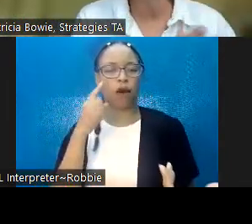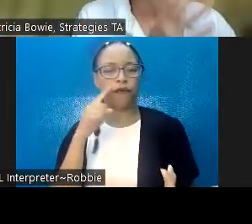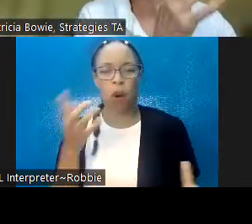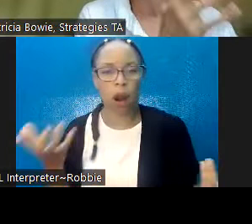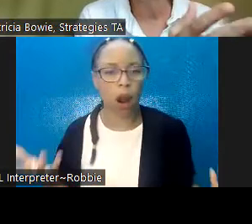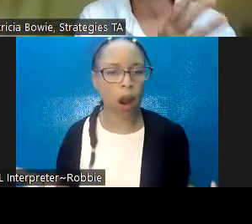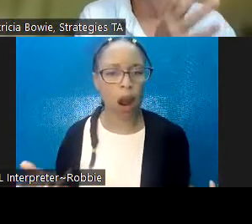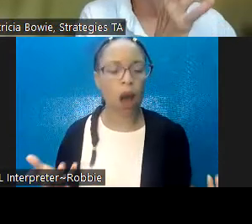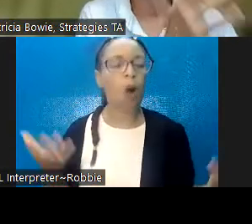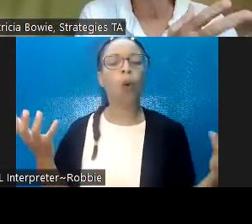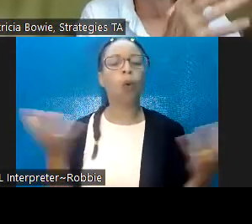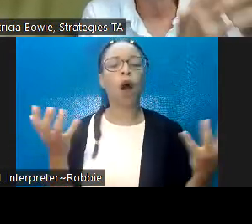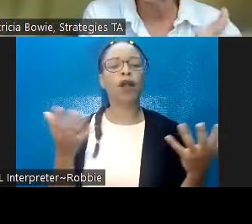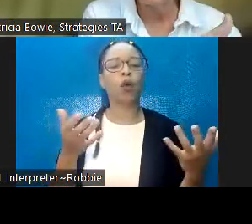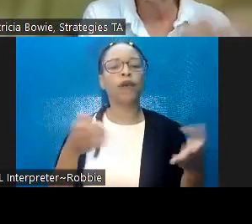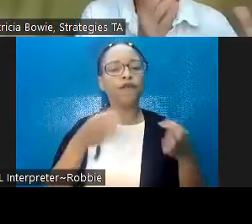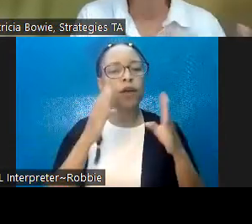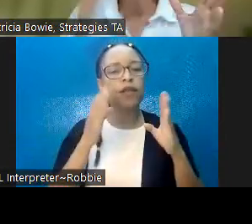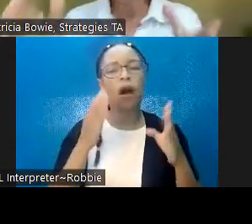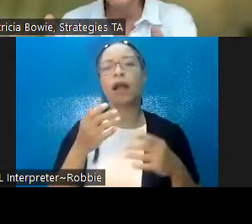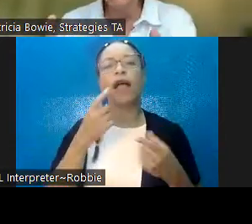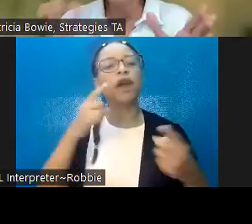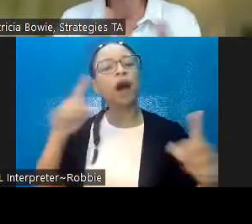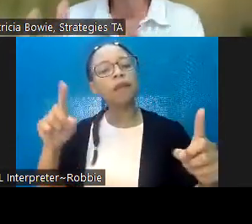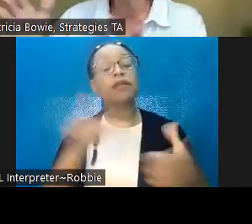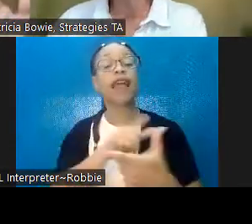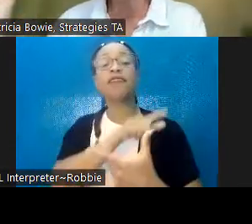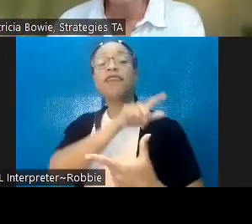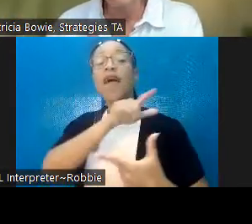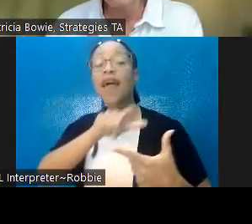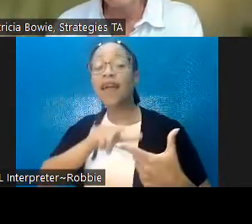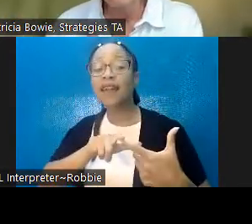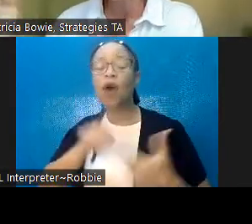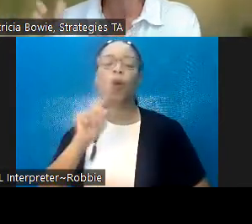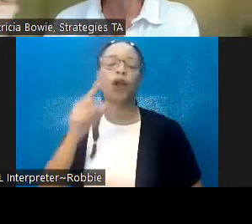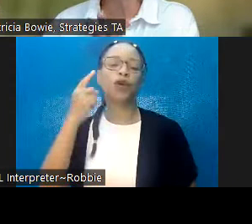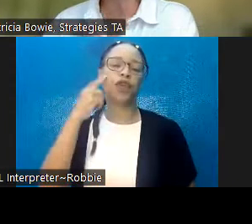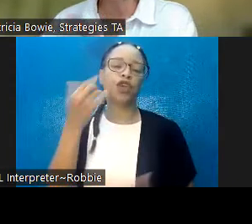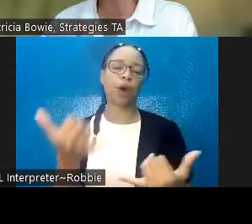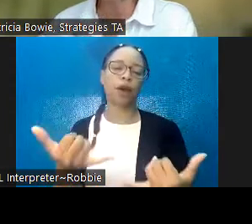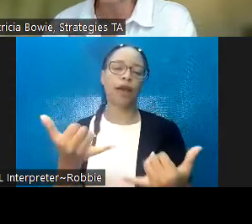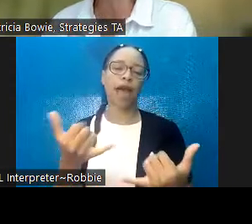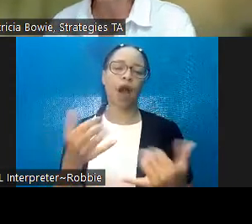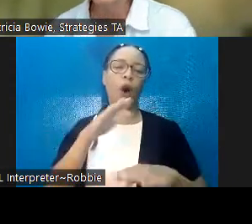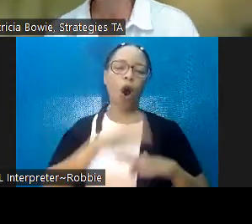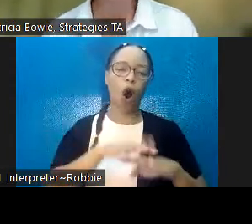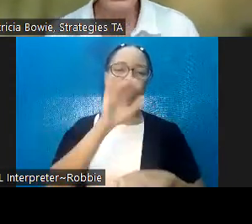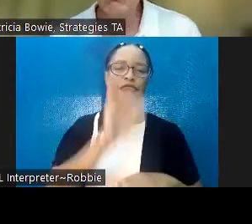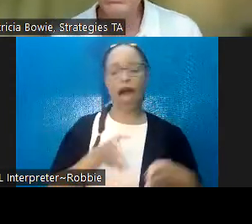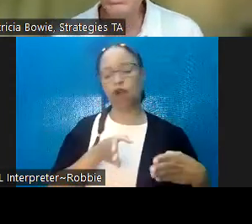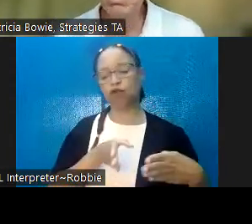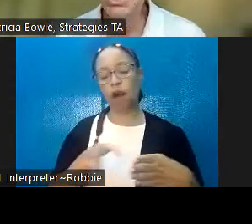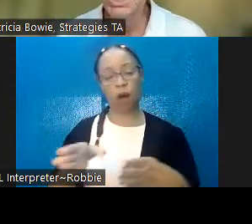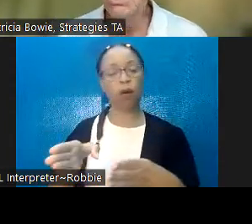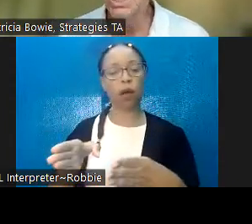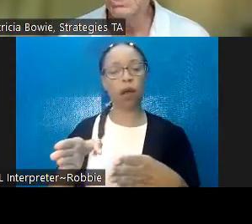we actually are attending and what do we want to accomplish? And then where do we think we are along that pathway? So I